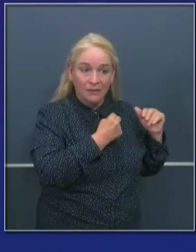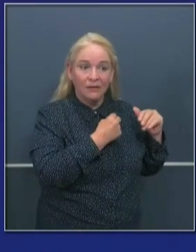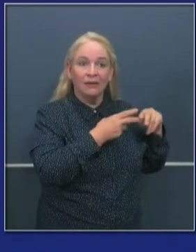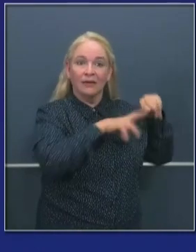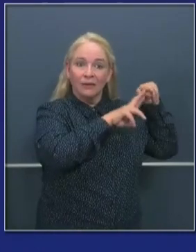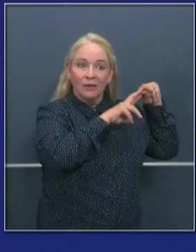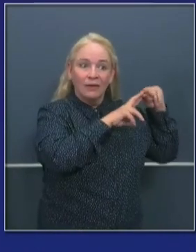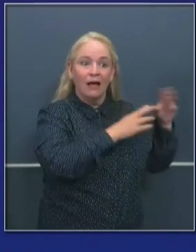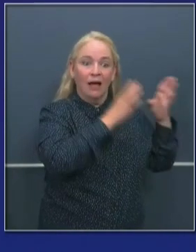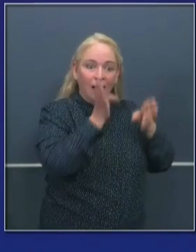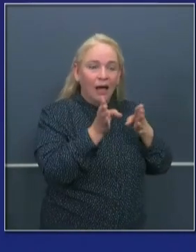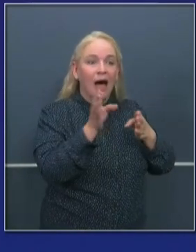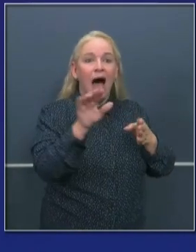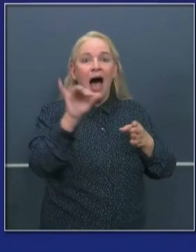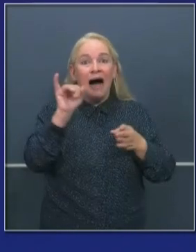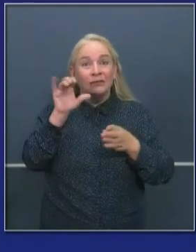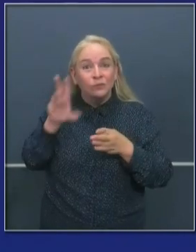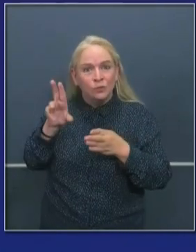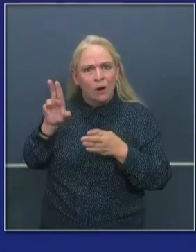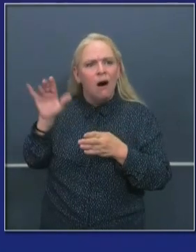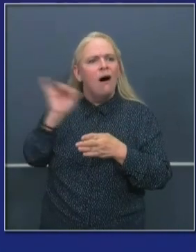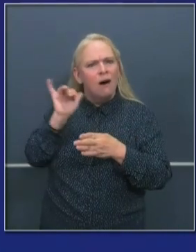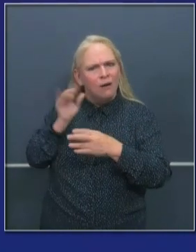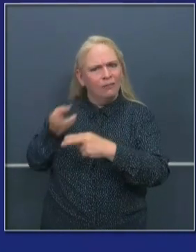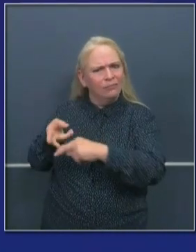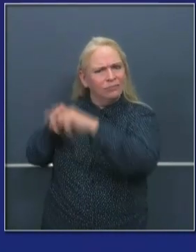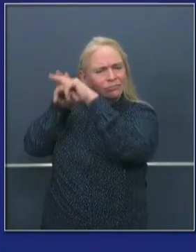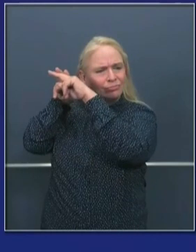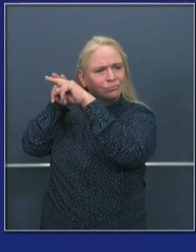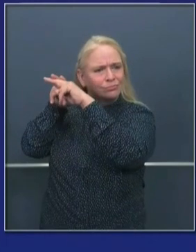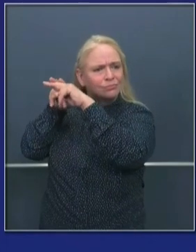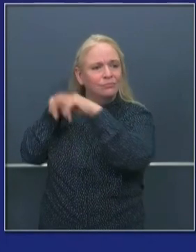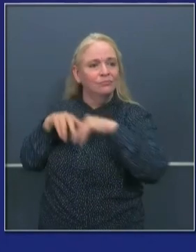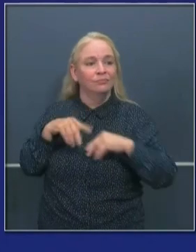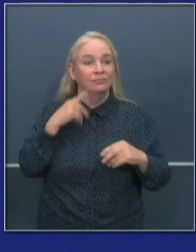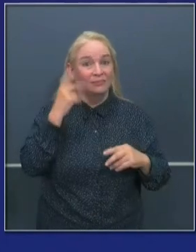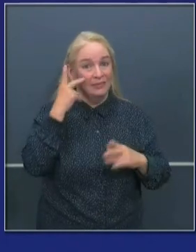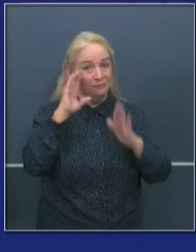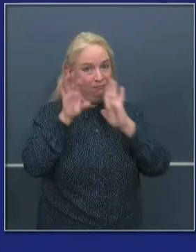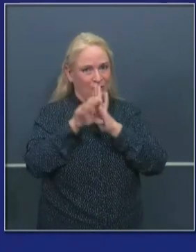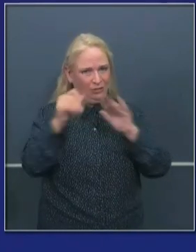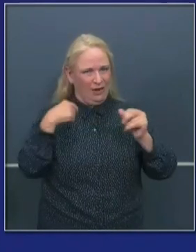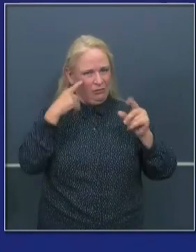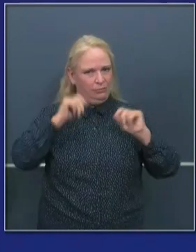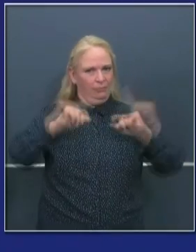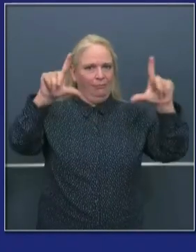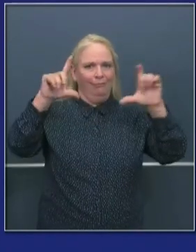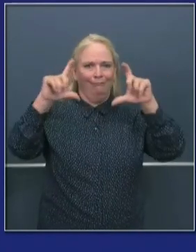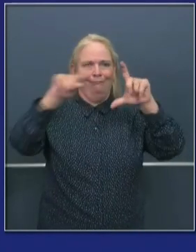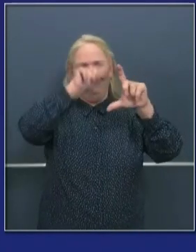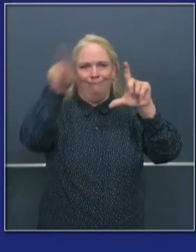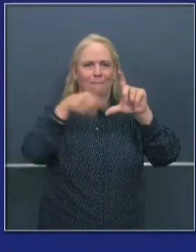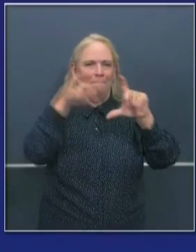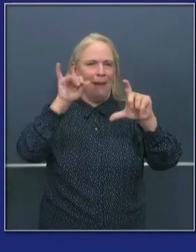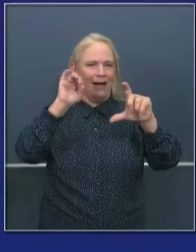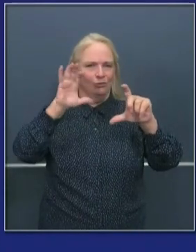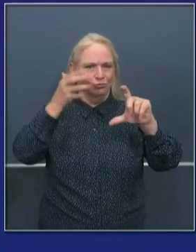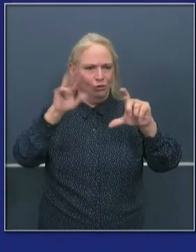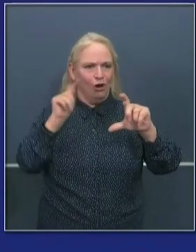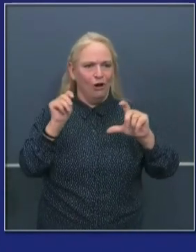ICU admissions. The ICU admissions represent on this pie chart, you'll see that subset of the